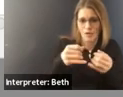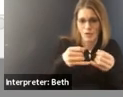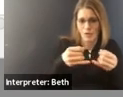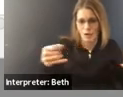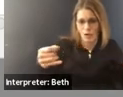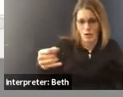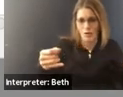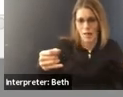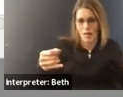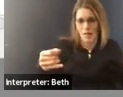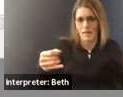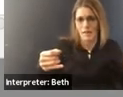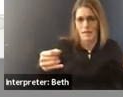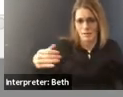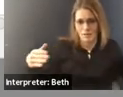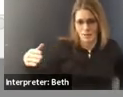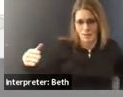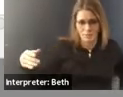elements are going.